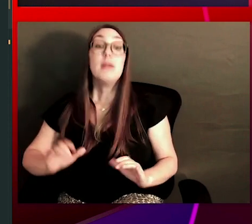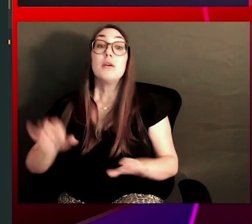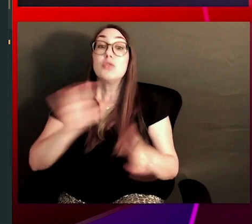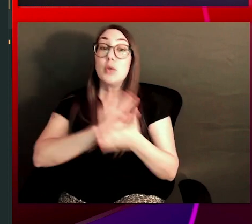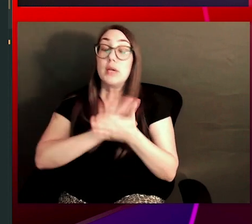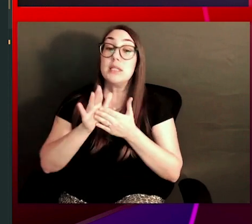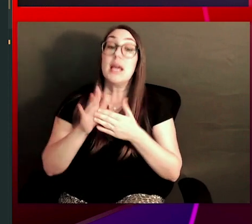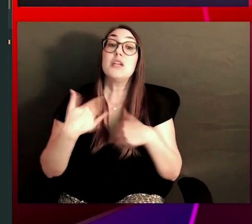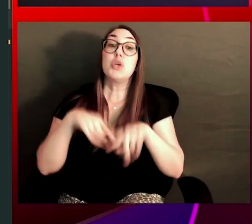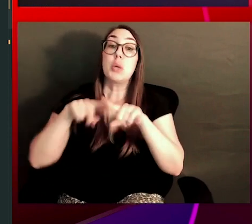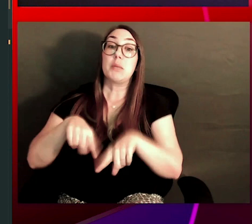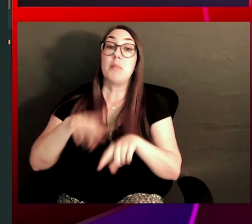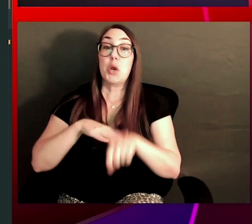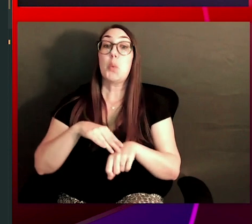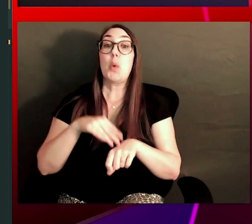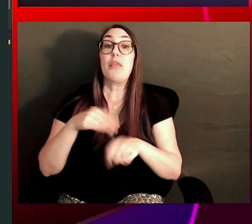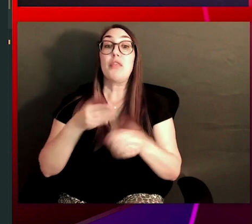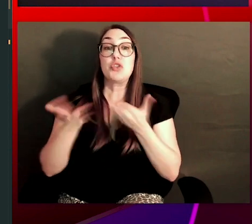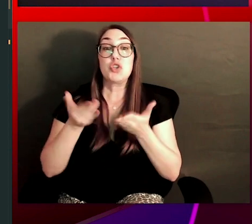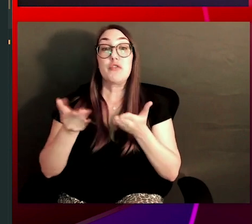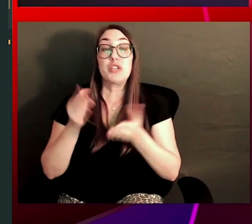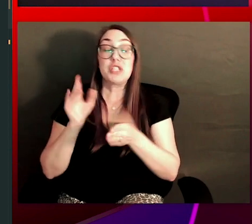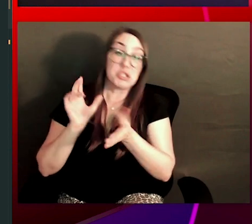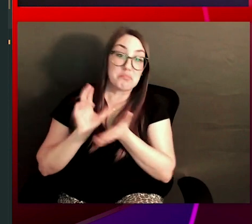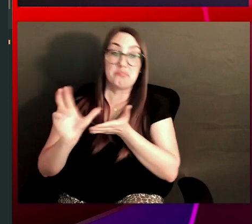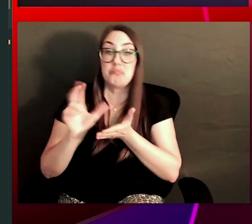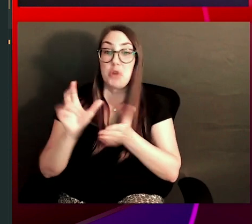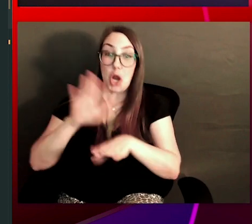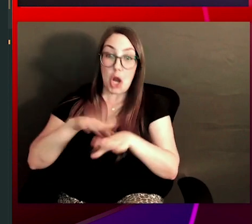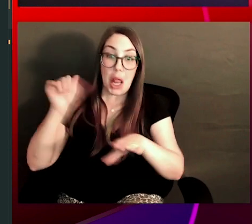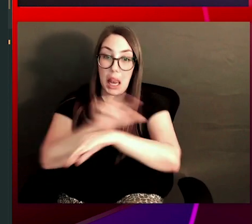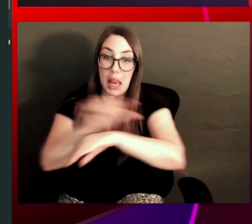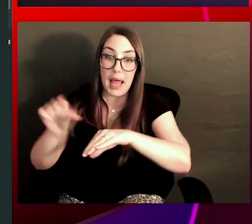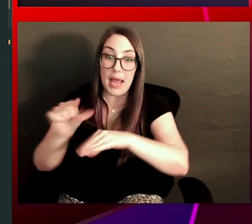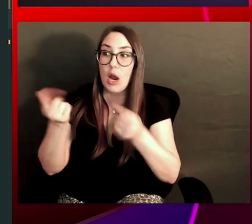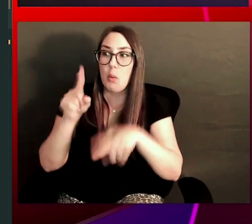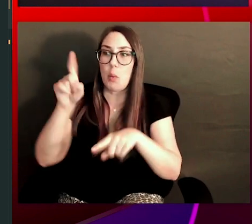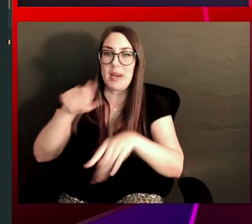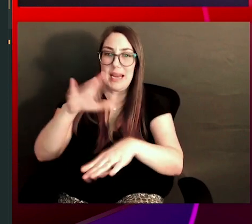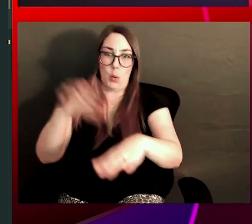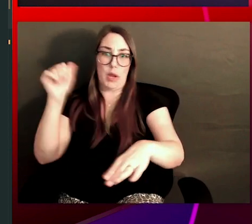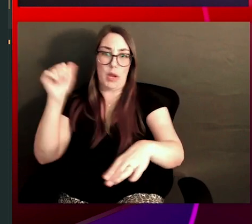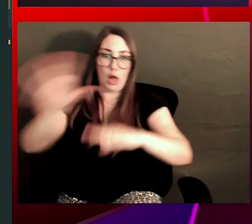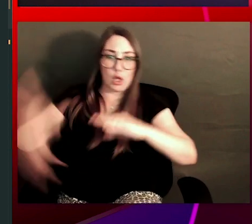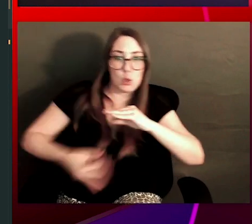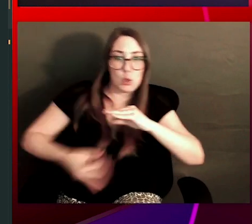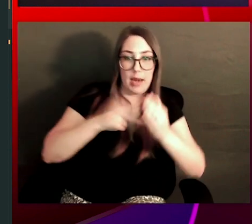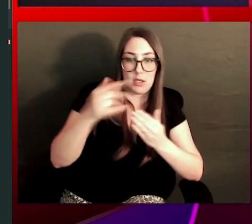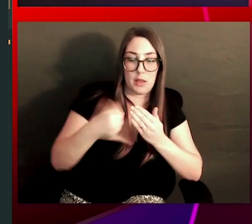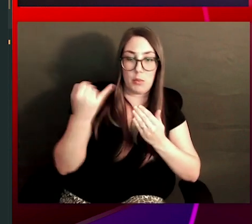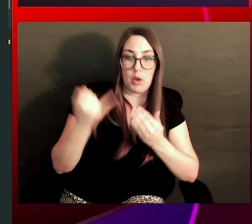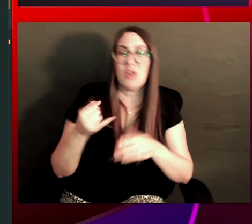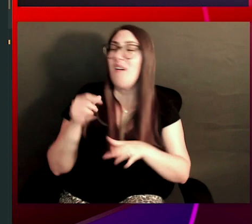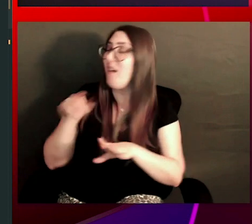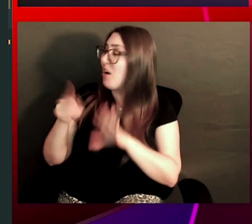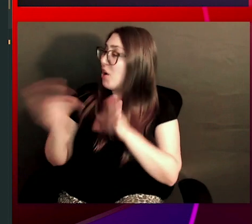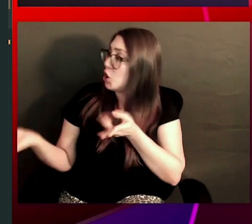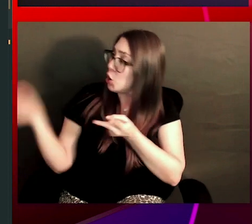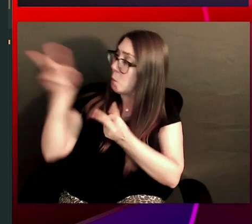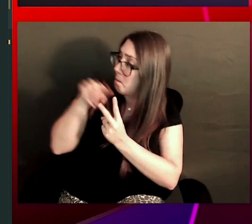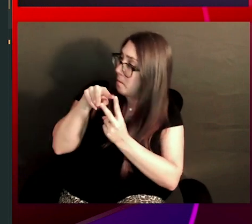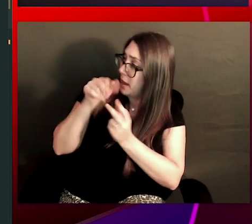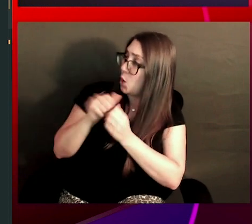injection services layer. Right. And then when we need it, we just call on it. So we just have it added to the project, You usually pair these with interfaces and then a